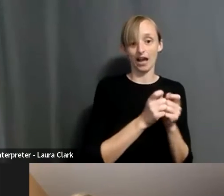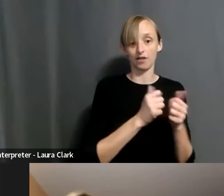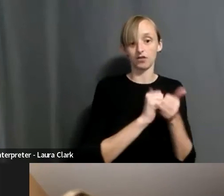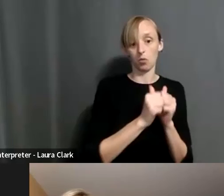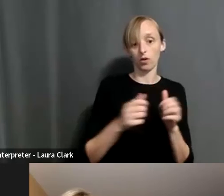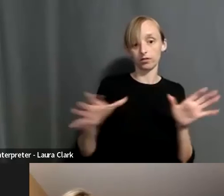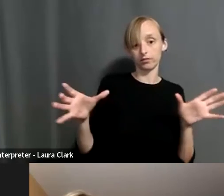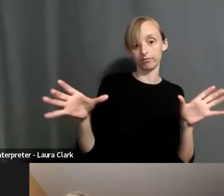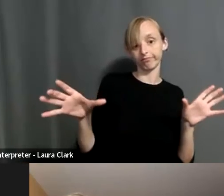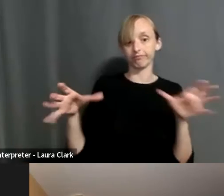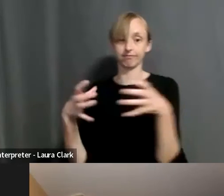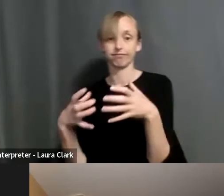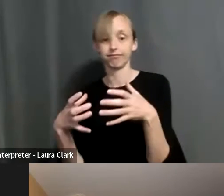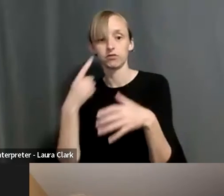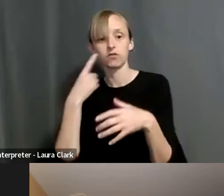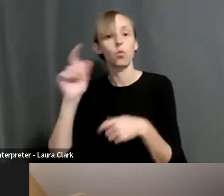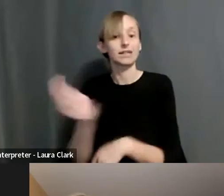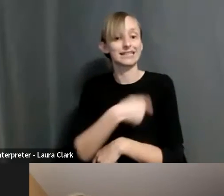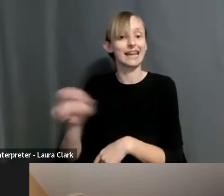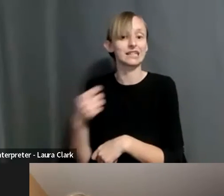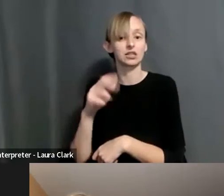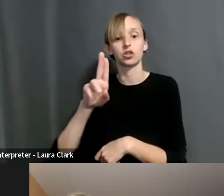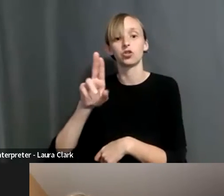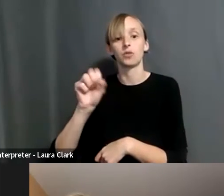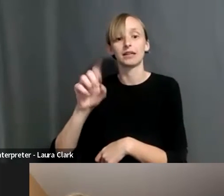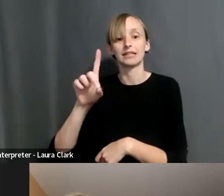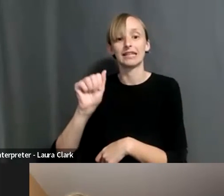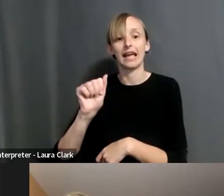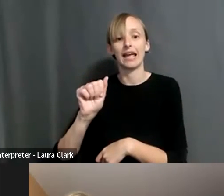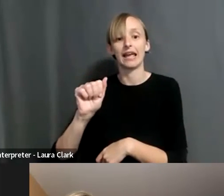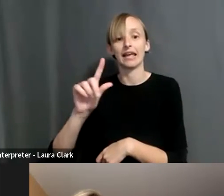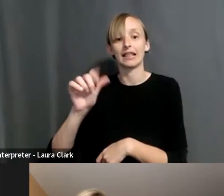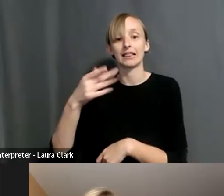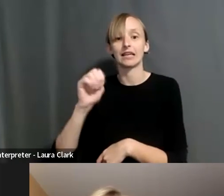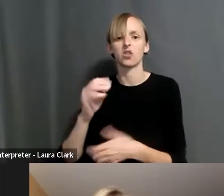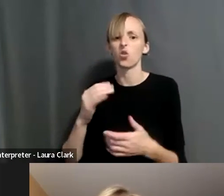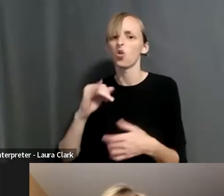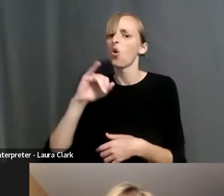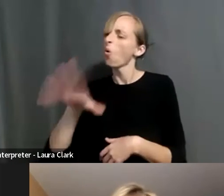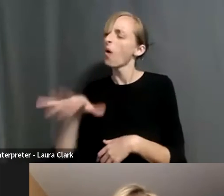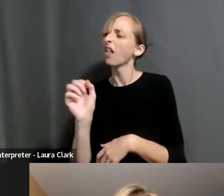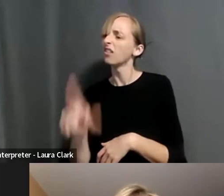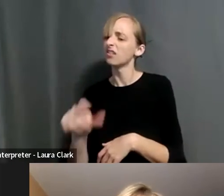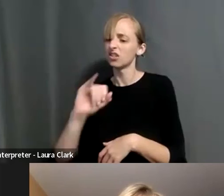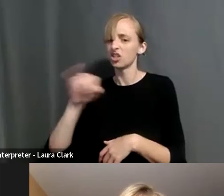league, there's and maybe actually Jocelyn, you can speak more to this because I think you've done it, right?